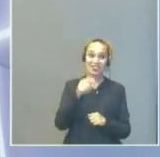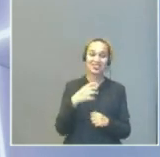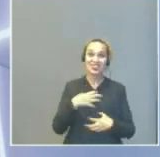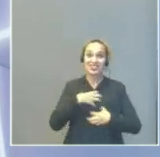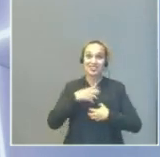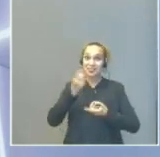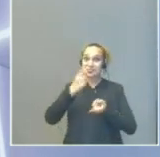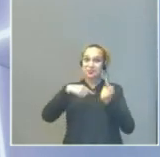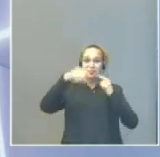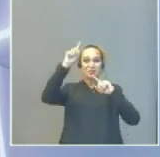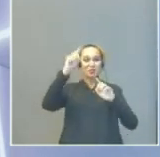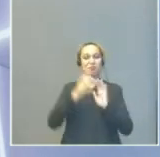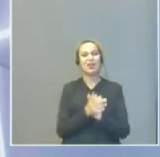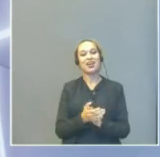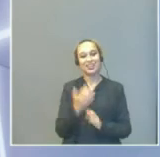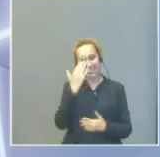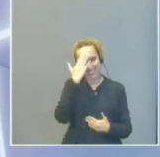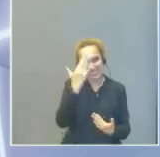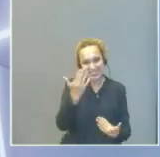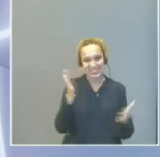you very much, and goodbye.